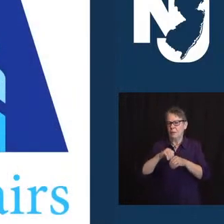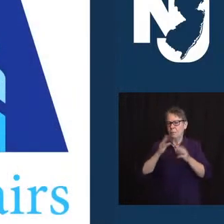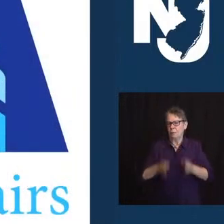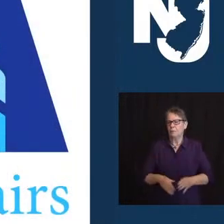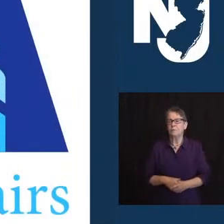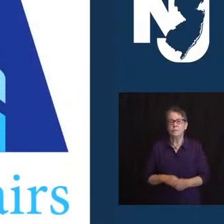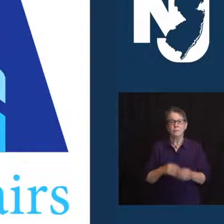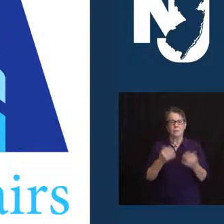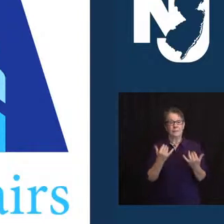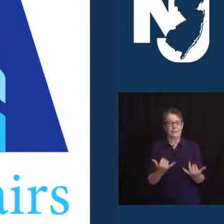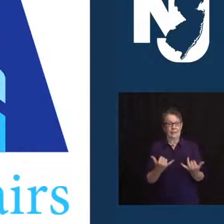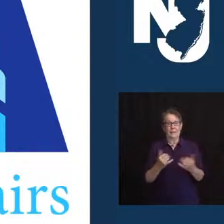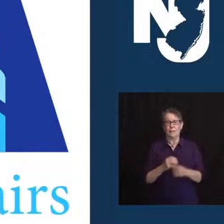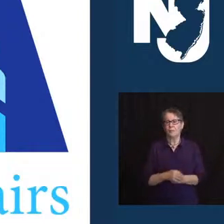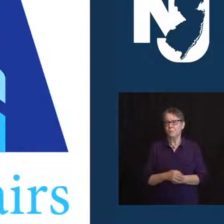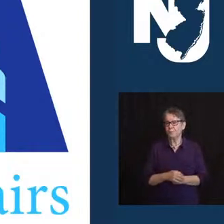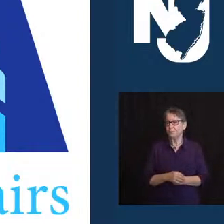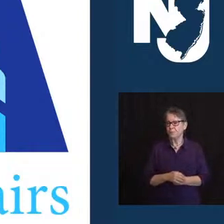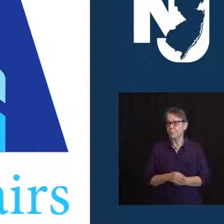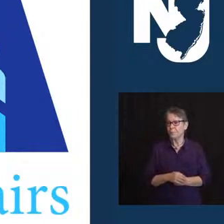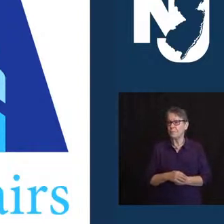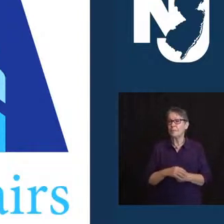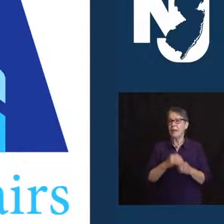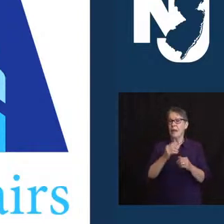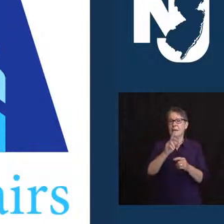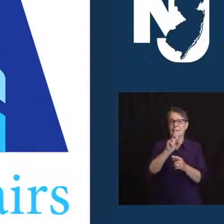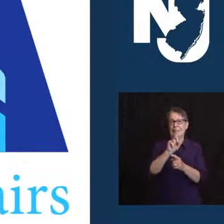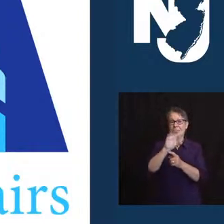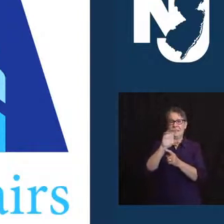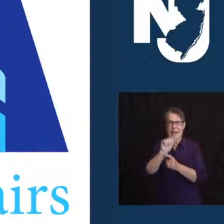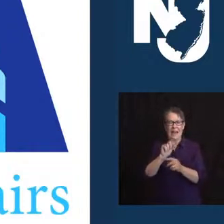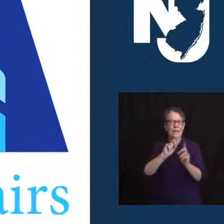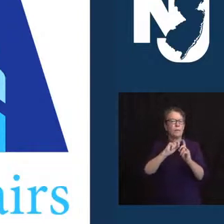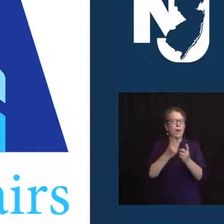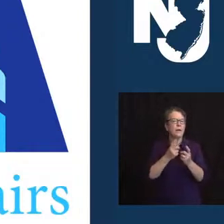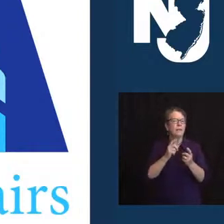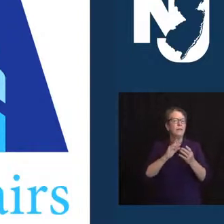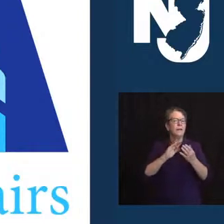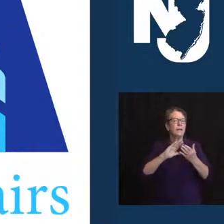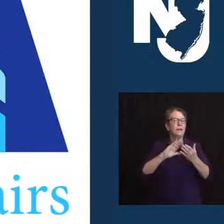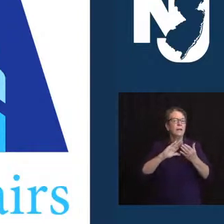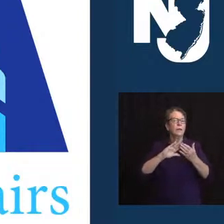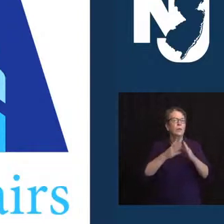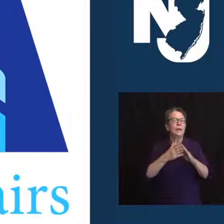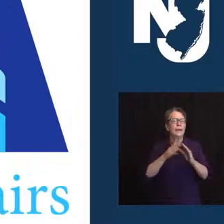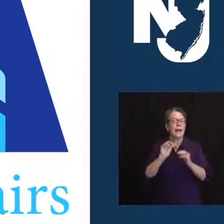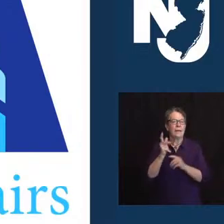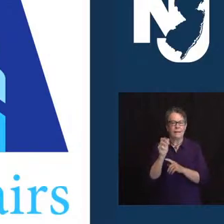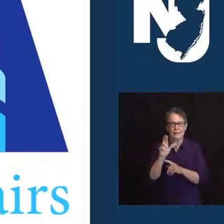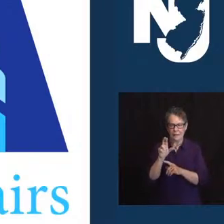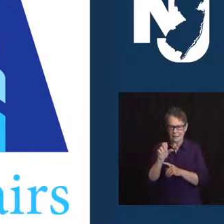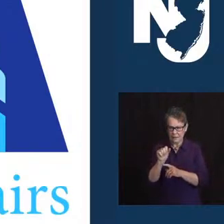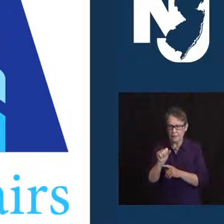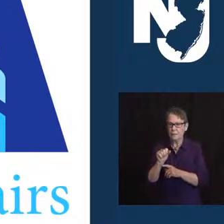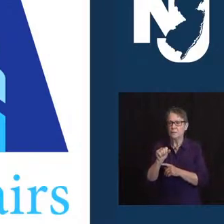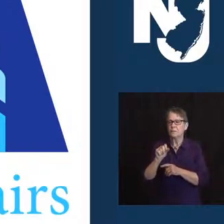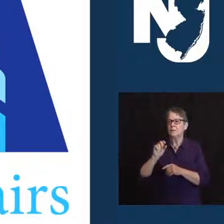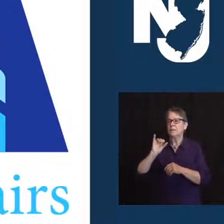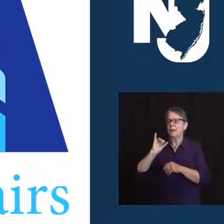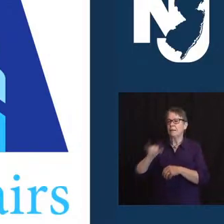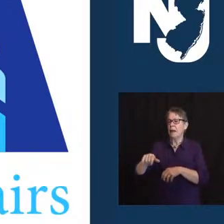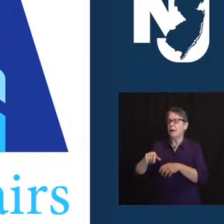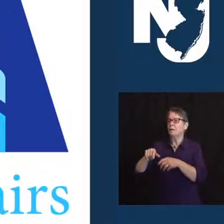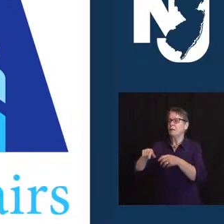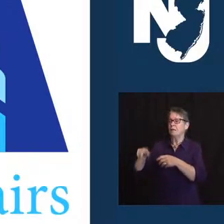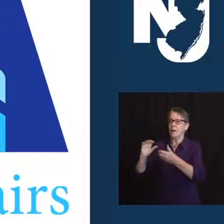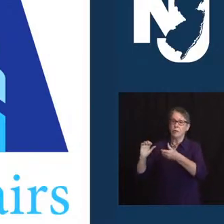one and only Lieutenant Governor Sheila Oliver, through its Neighborhood Preservation COVID-19 Relief Grant Program. And this time we're in